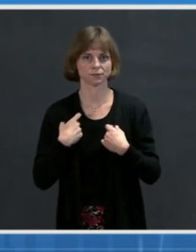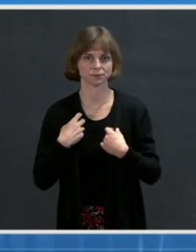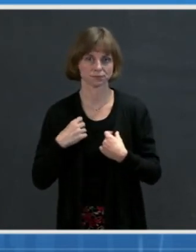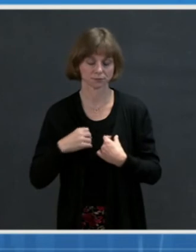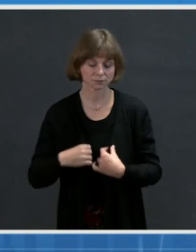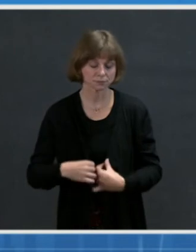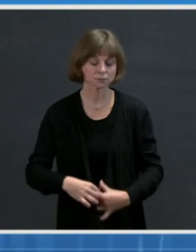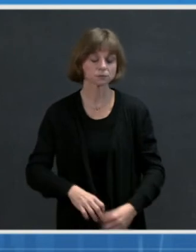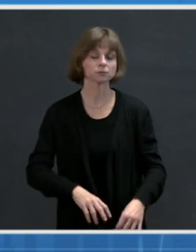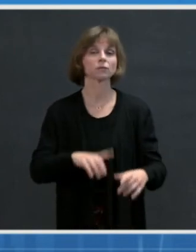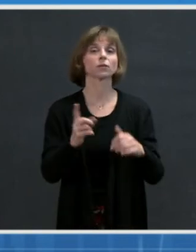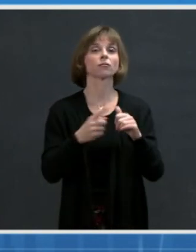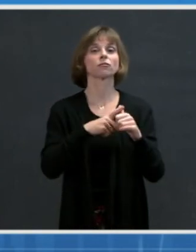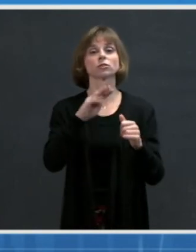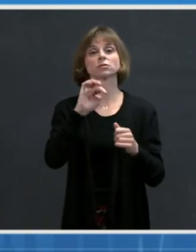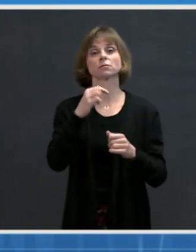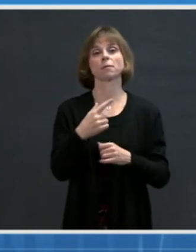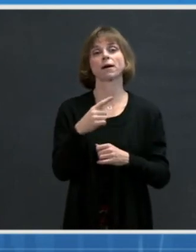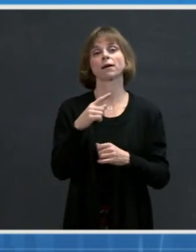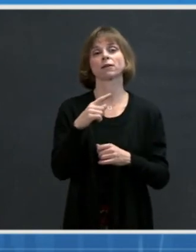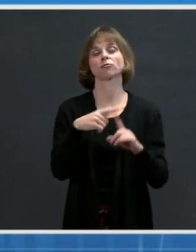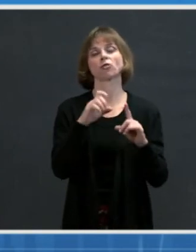First, we'll go to Meg Tyrell at CNBC.